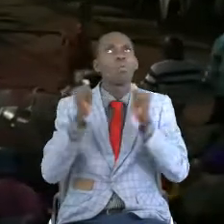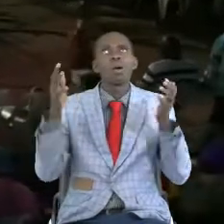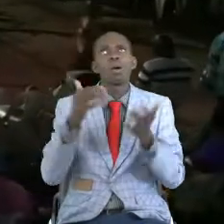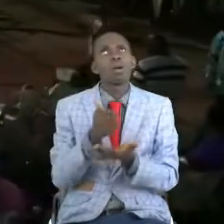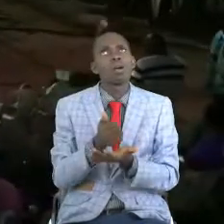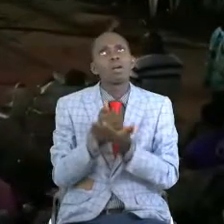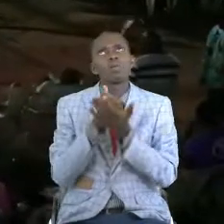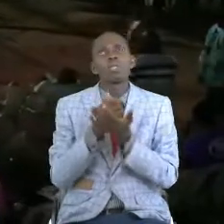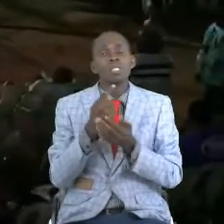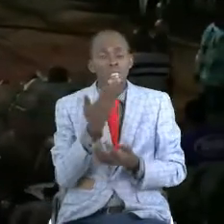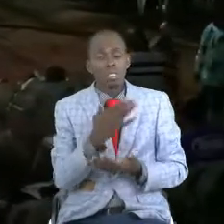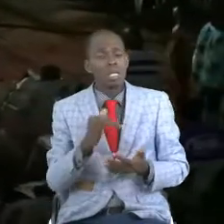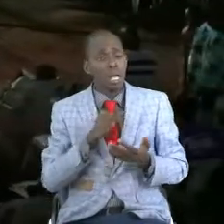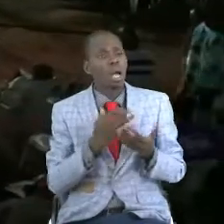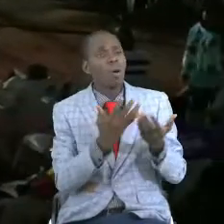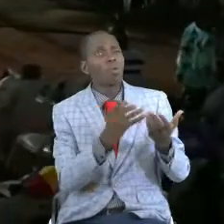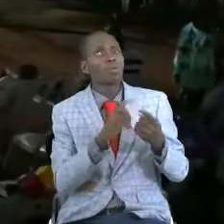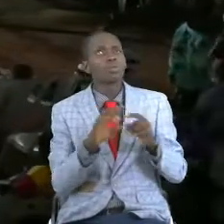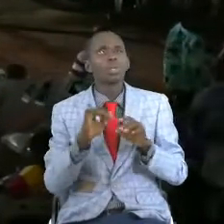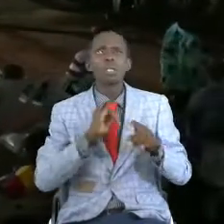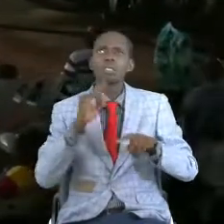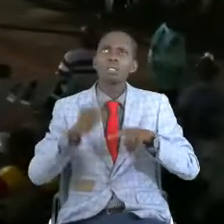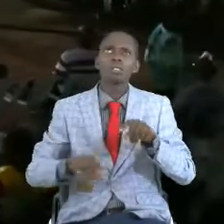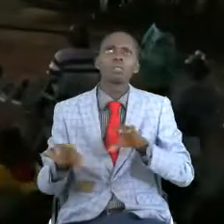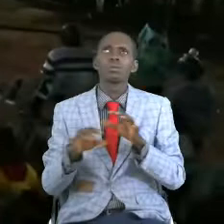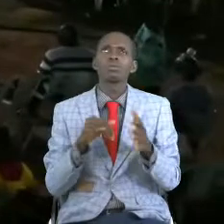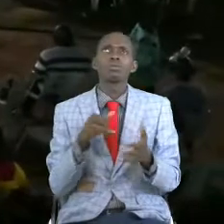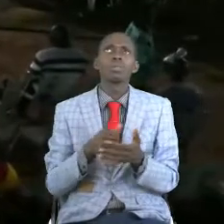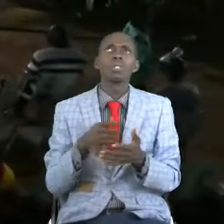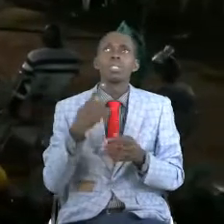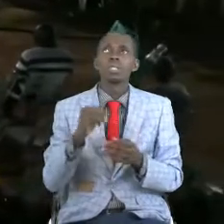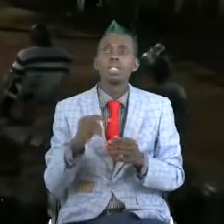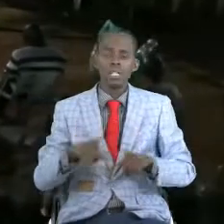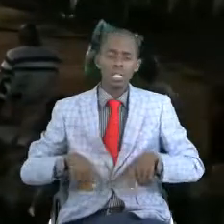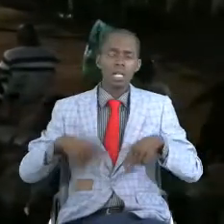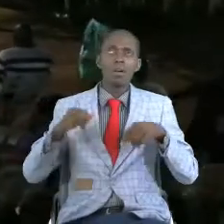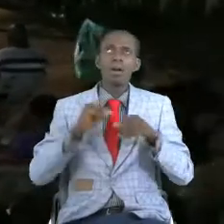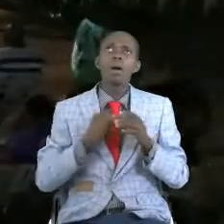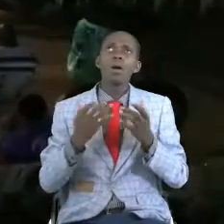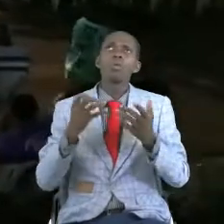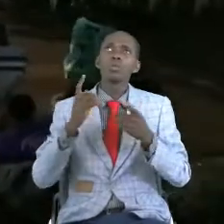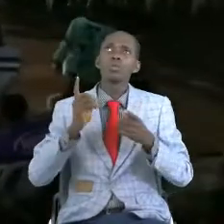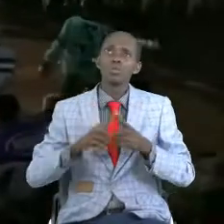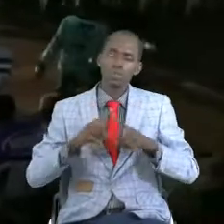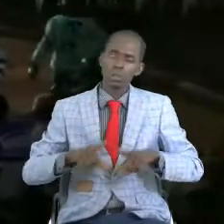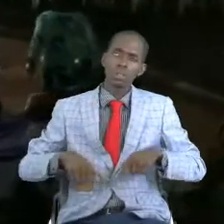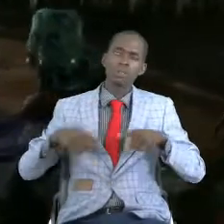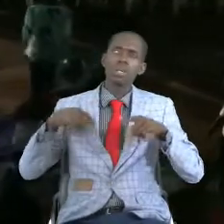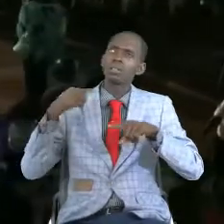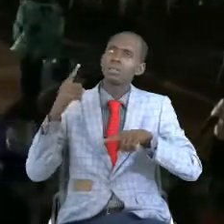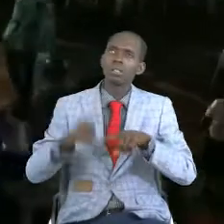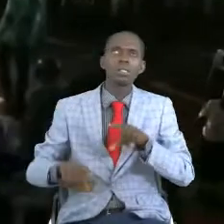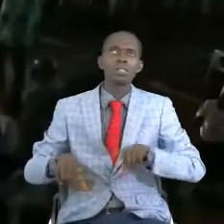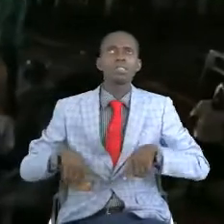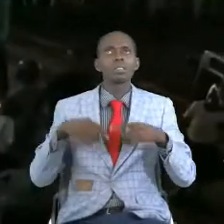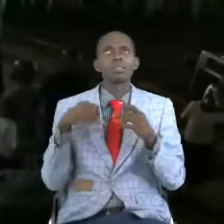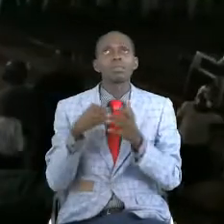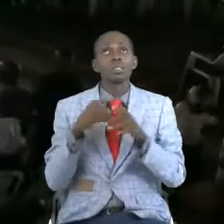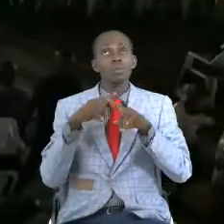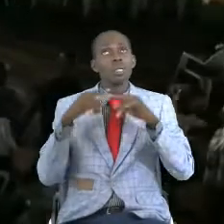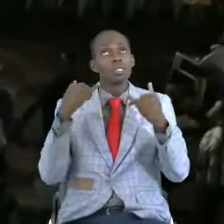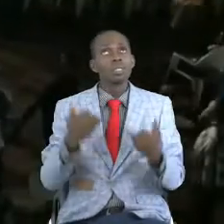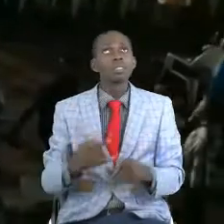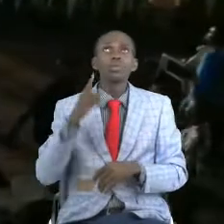to do, I couldn't do. The life I wanted to live, I couldn't live. But now, you are my